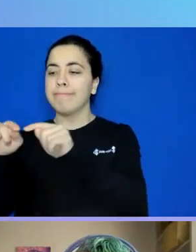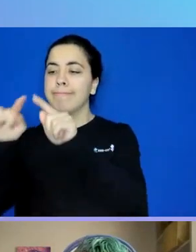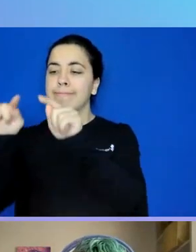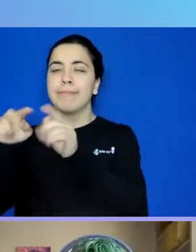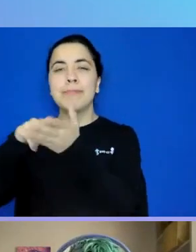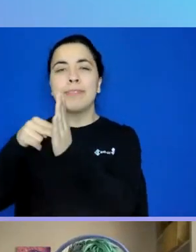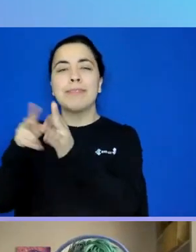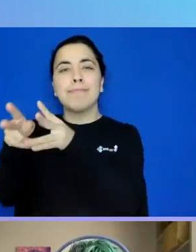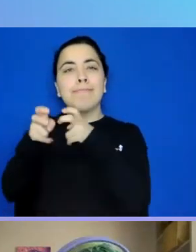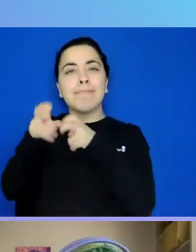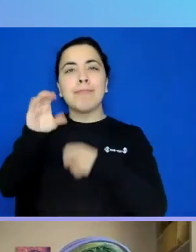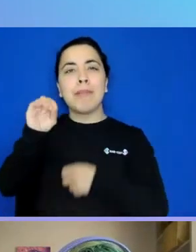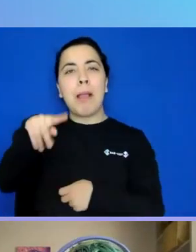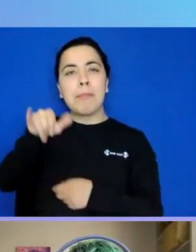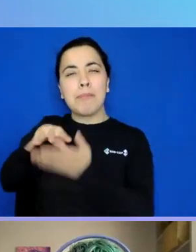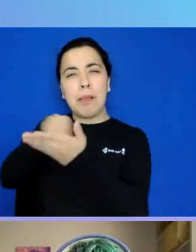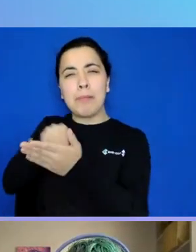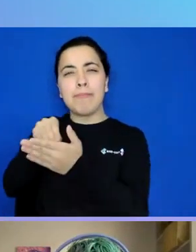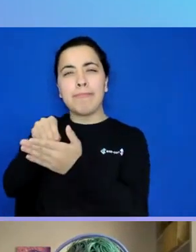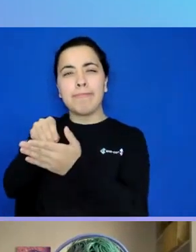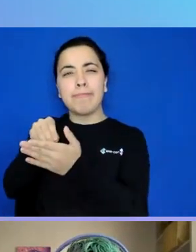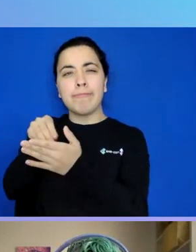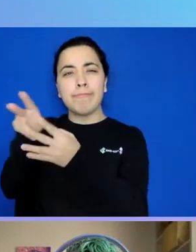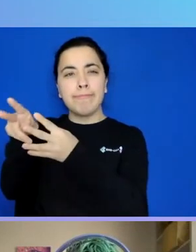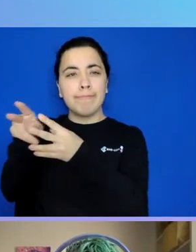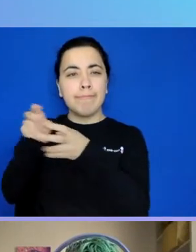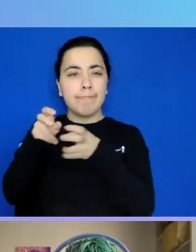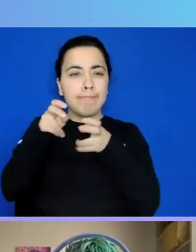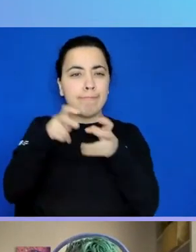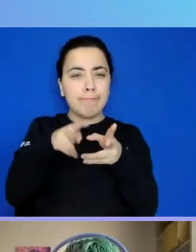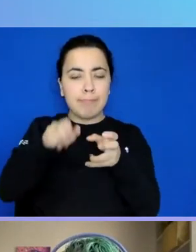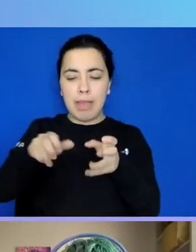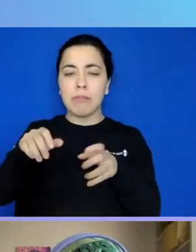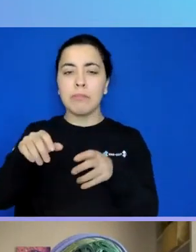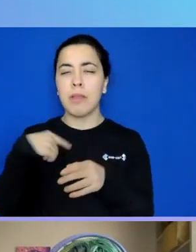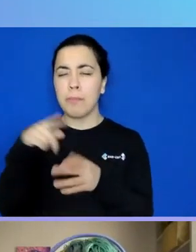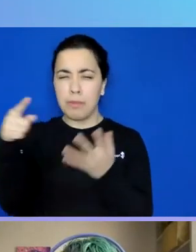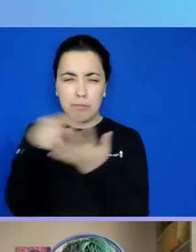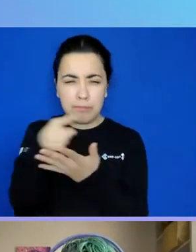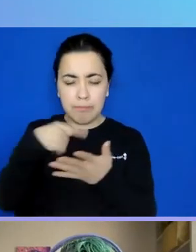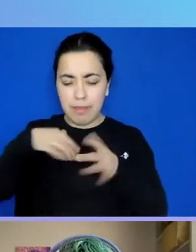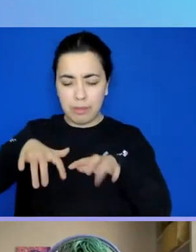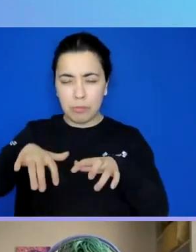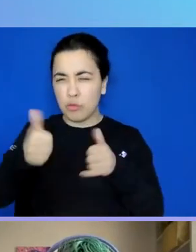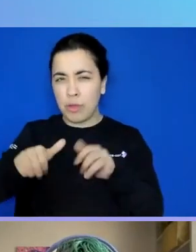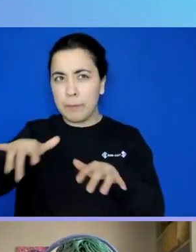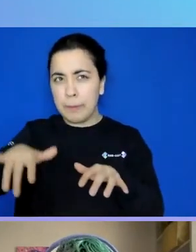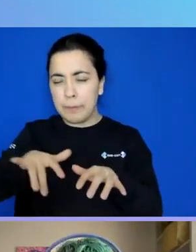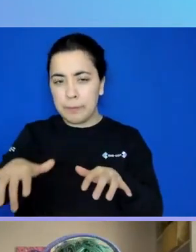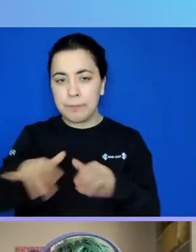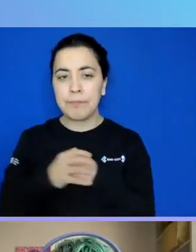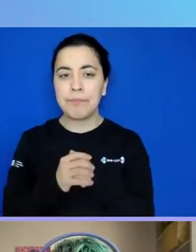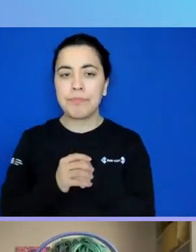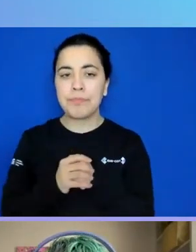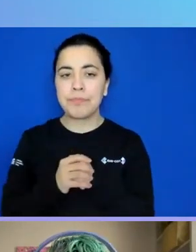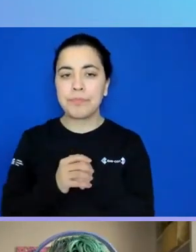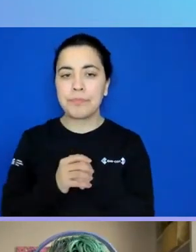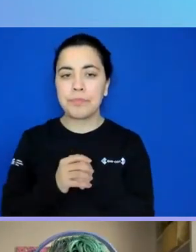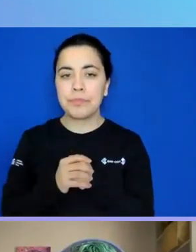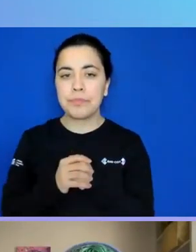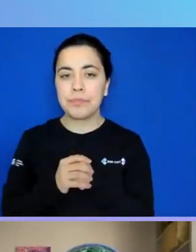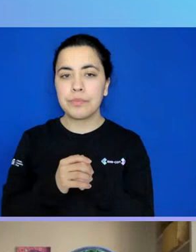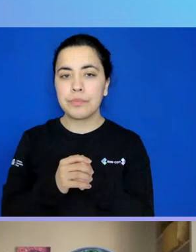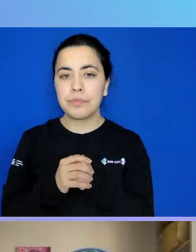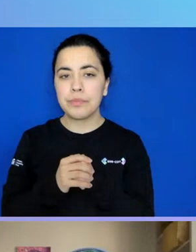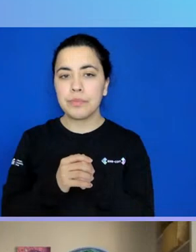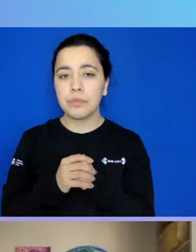your clipboard. And so when I'm going to navigate to it with the keyboard, oops, sorry. And we can